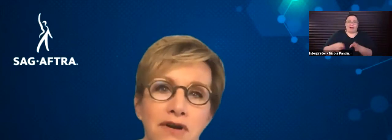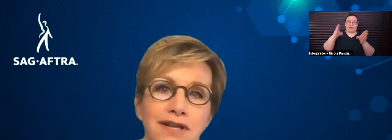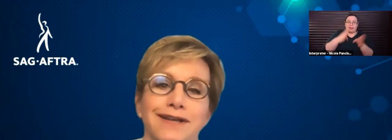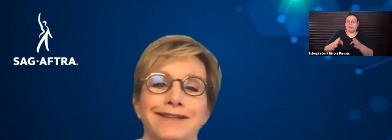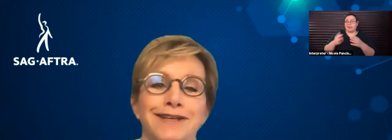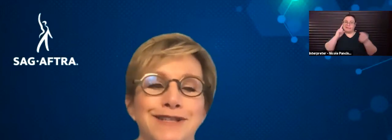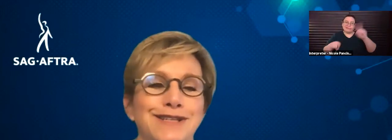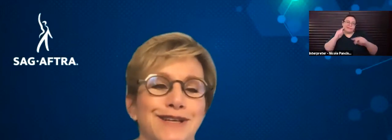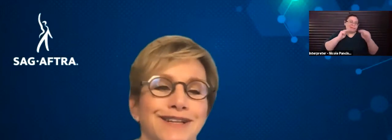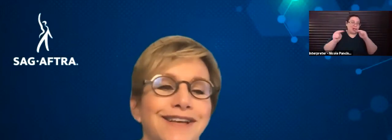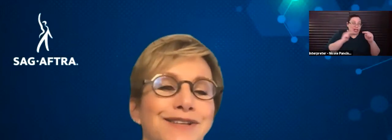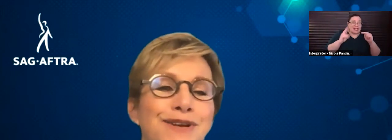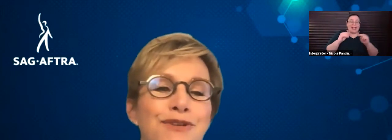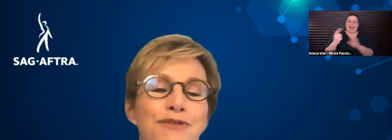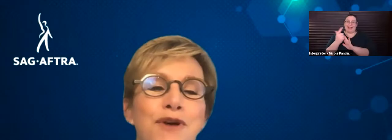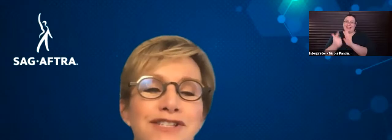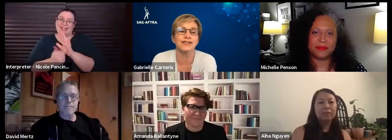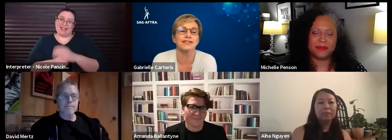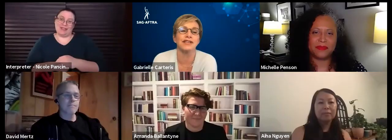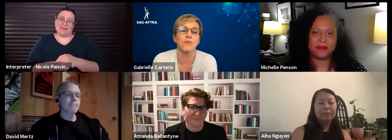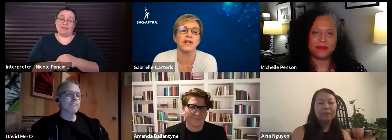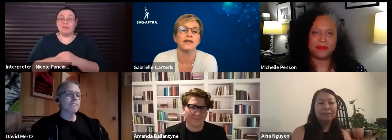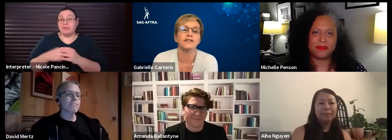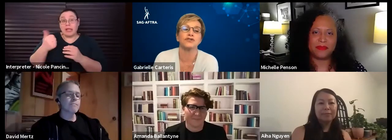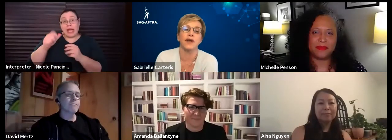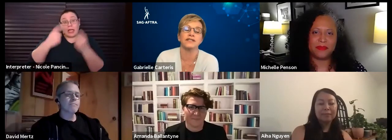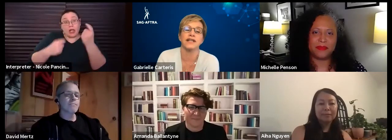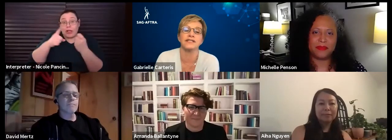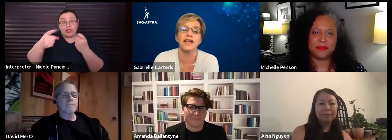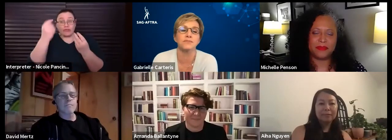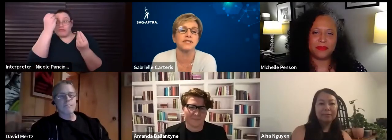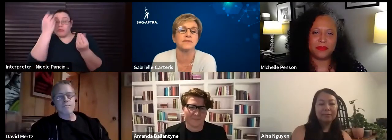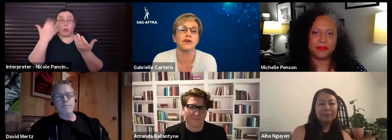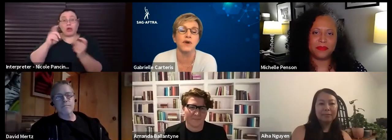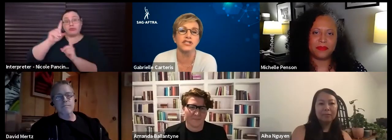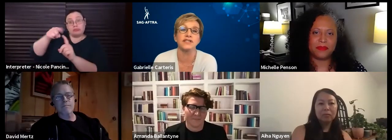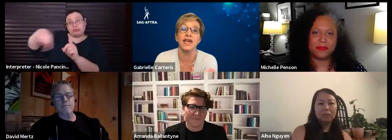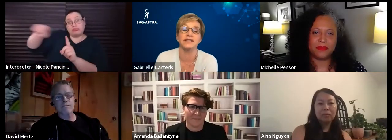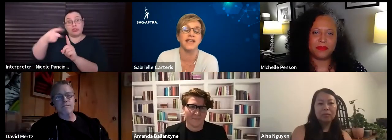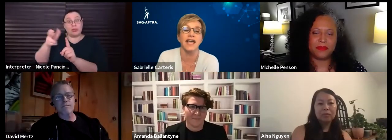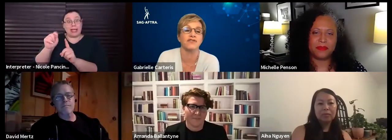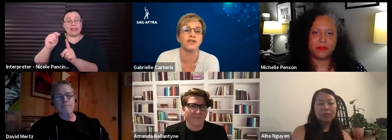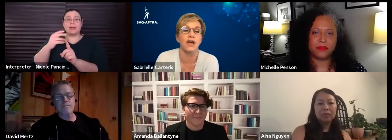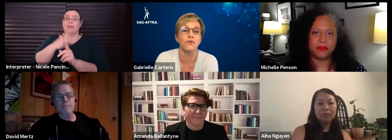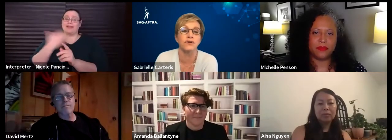bargaining, and legislation. So if you have questions that you want to direct to today's guest, please submit questions again to